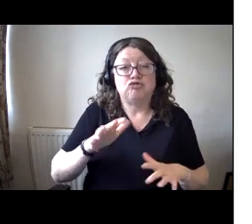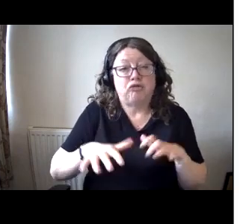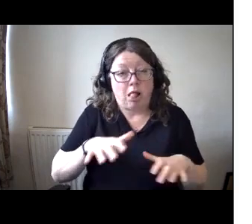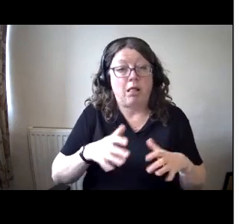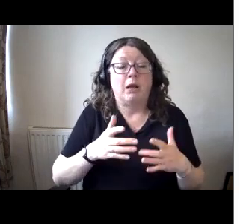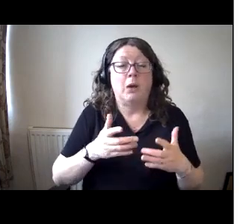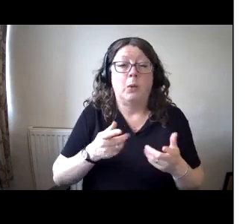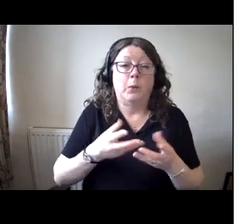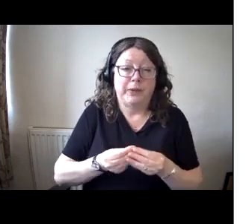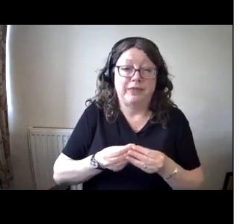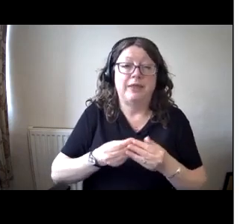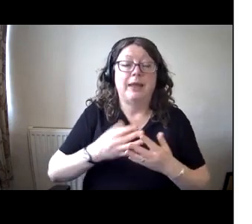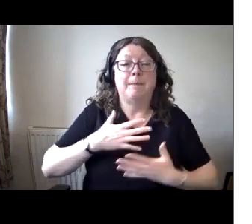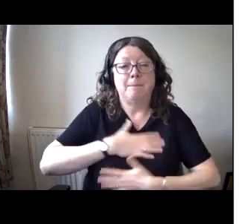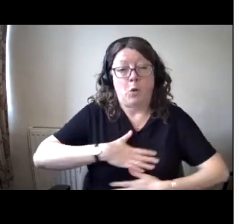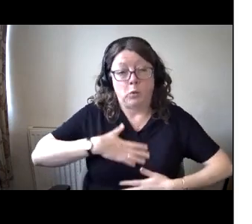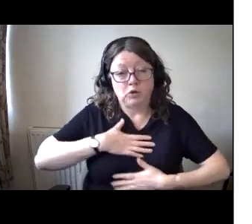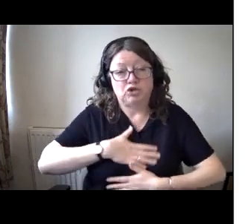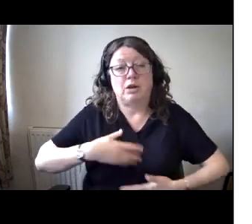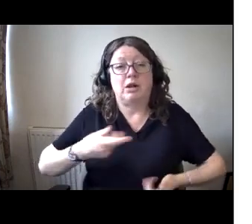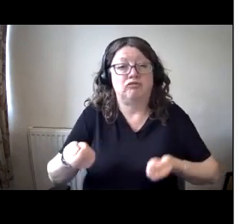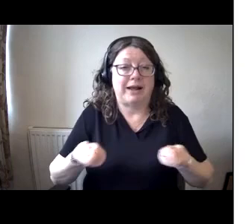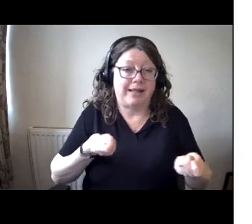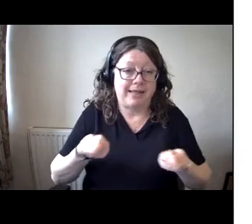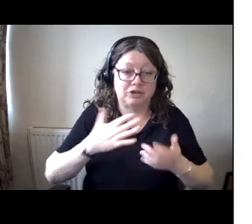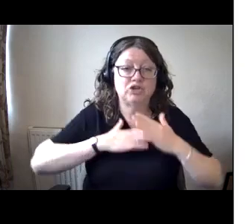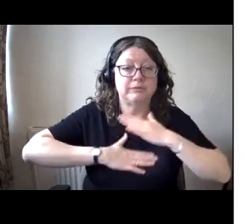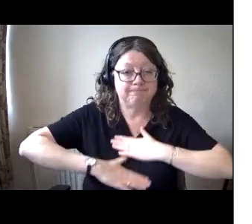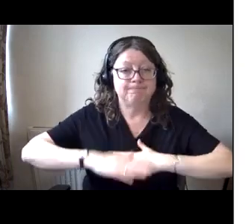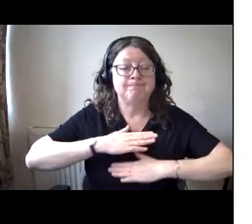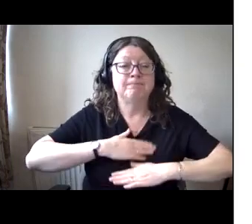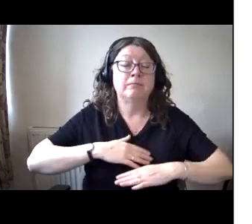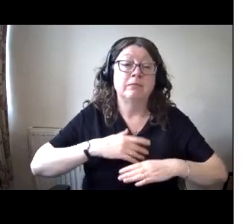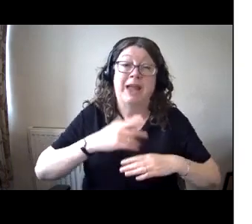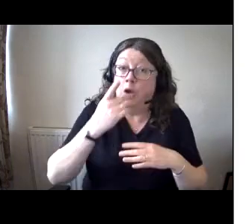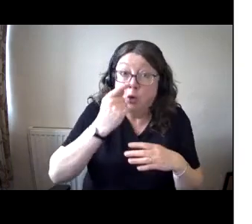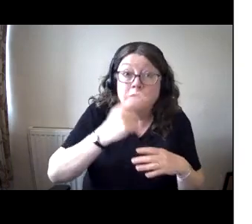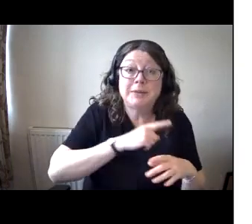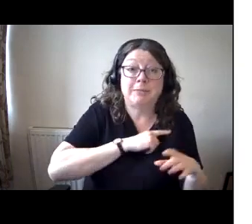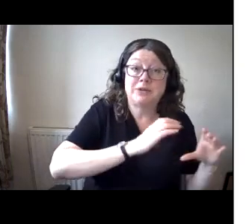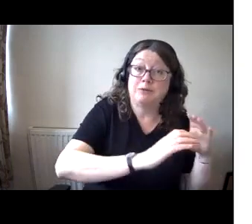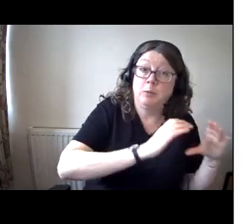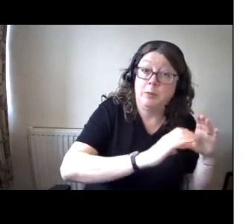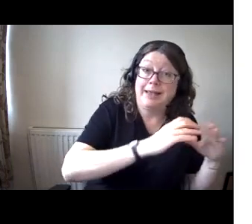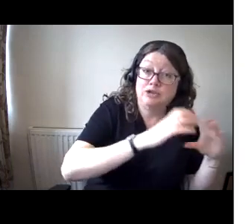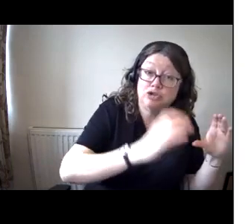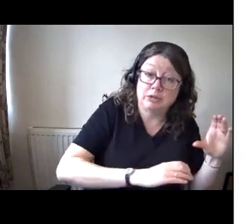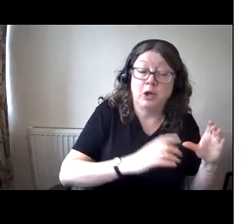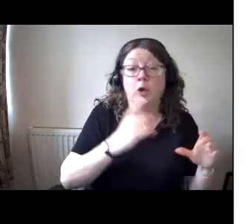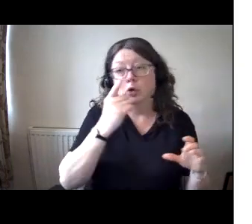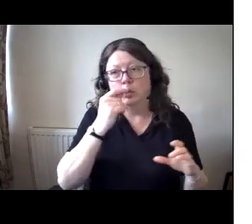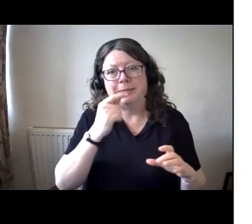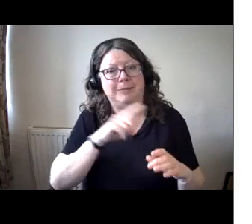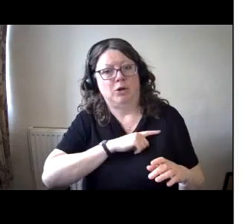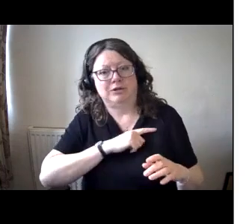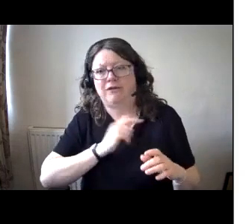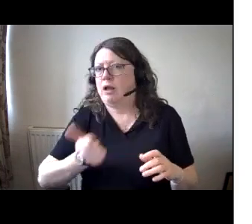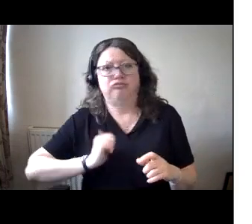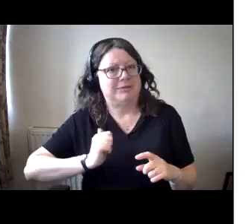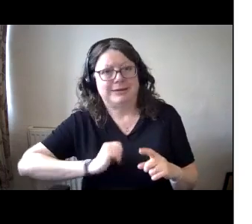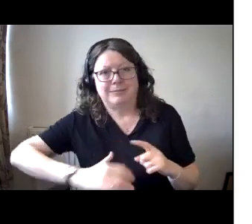of challenges around communication differences. It can be because of unpredictable situations. It might be because of